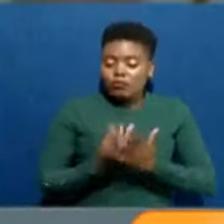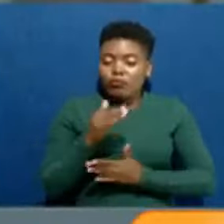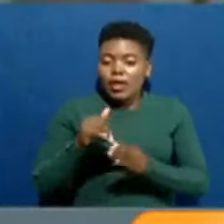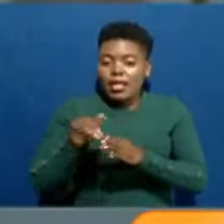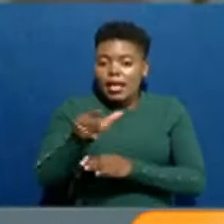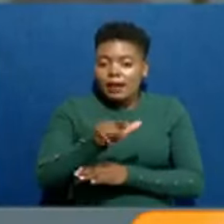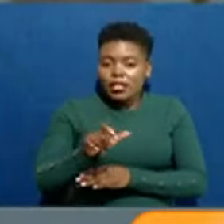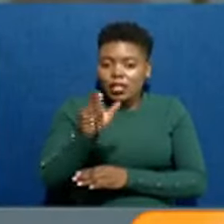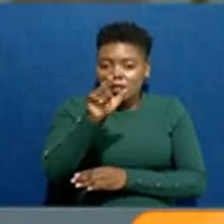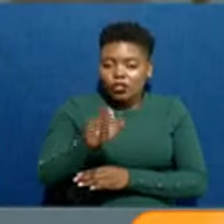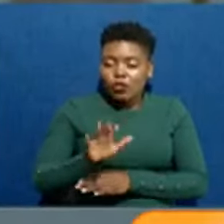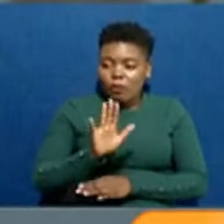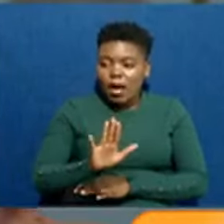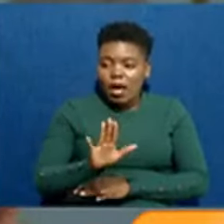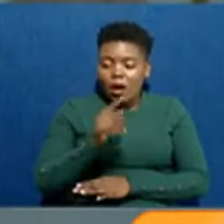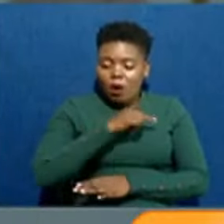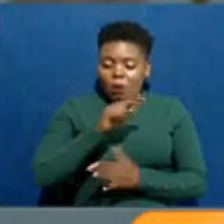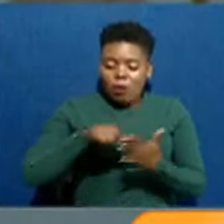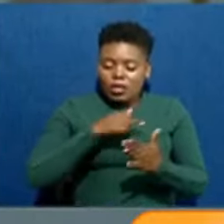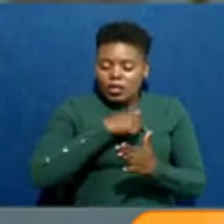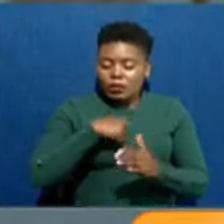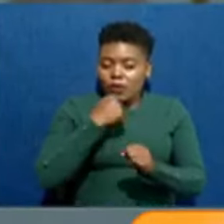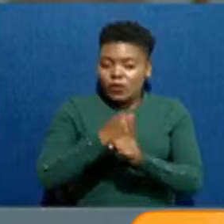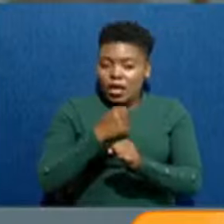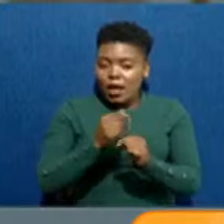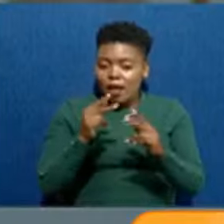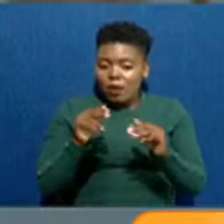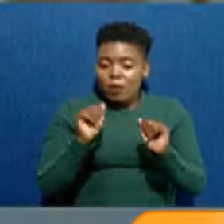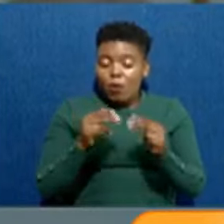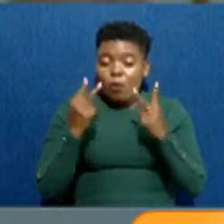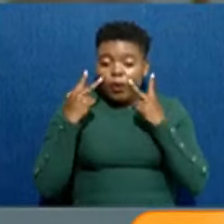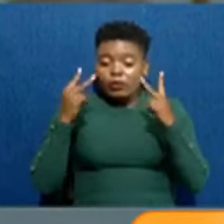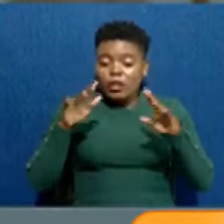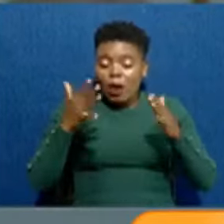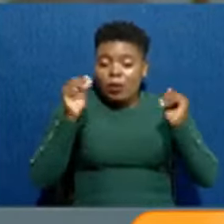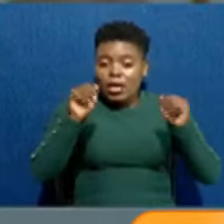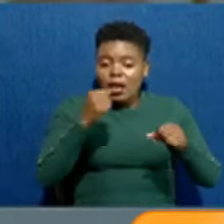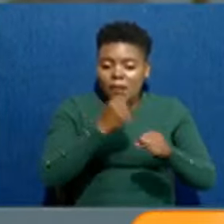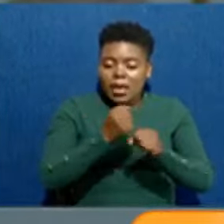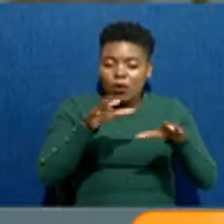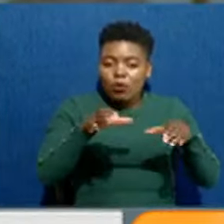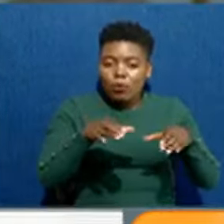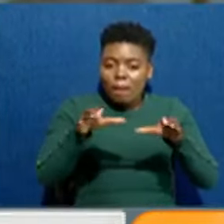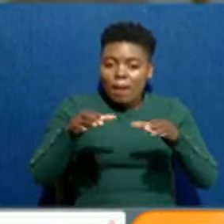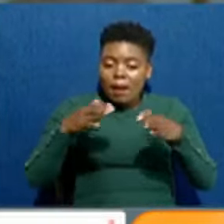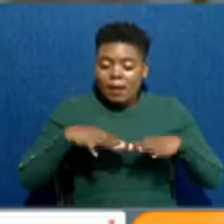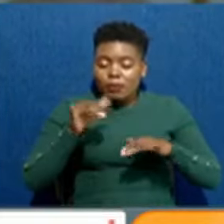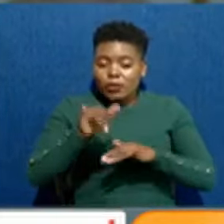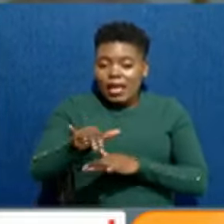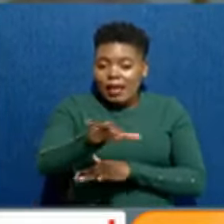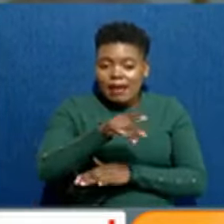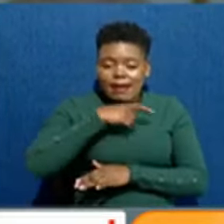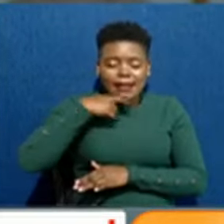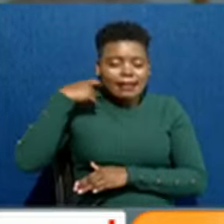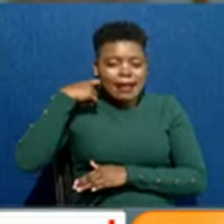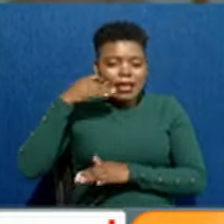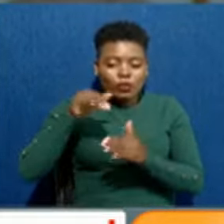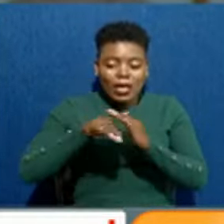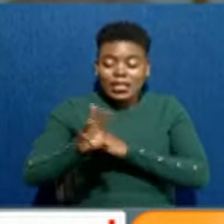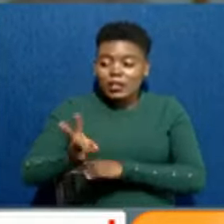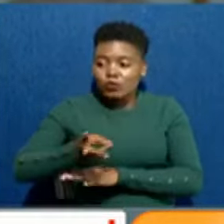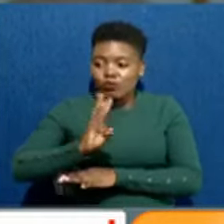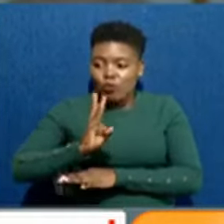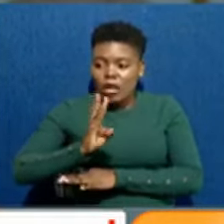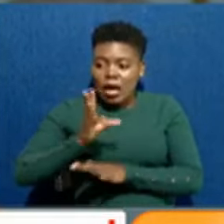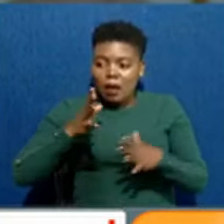What we've done is also looking at this. How can we enable communities to access? How can we enable the